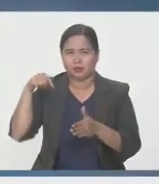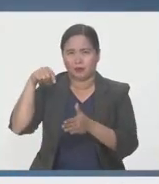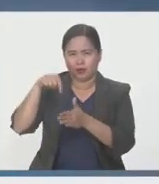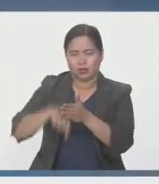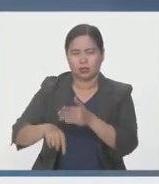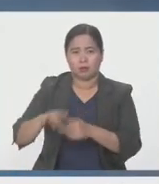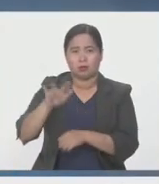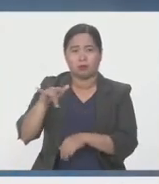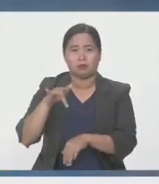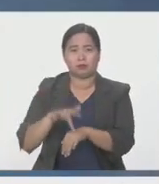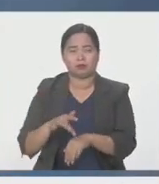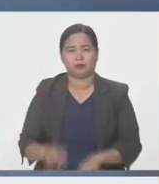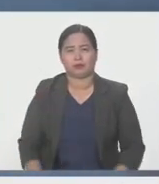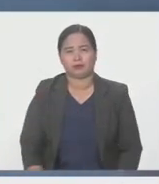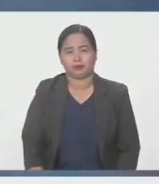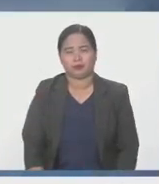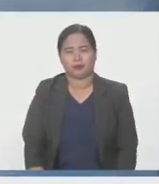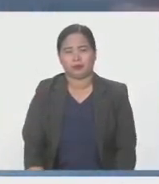Russian territory.